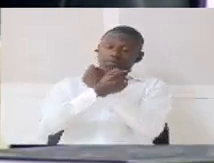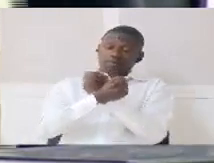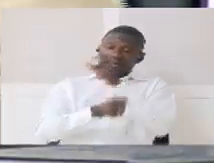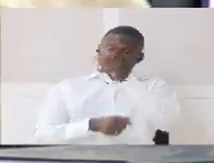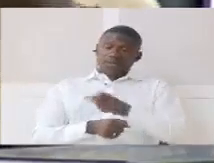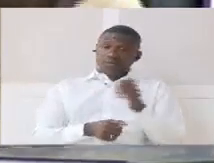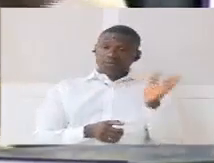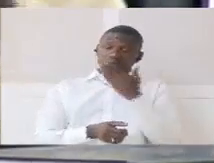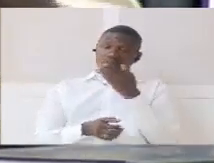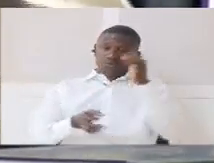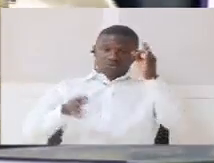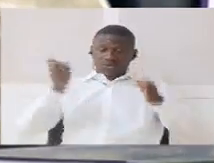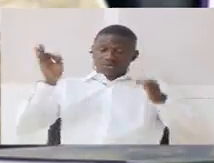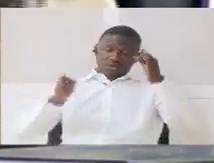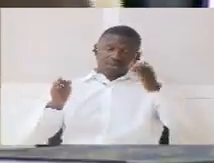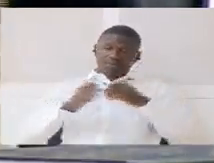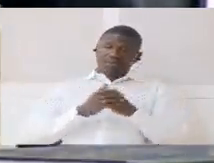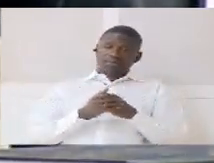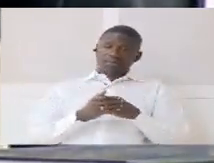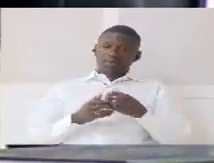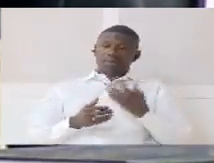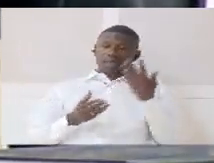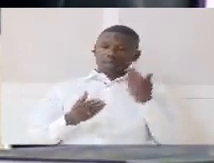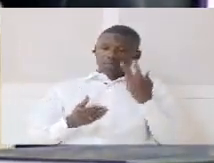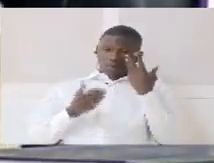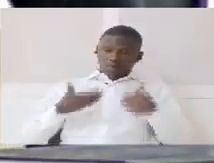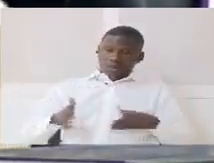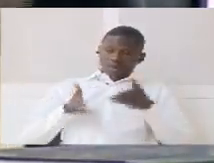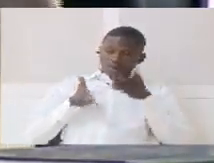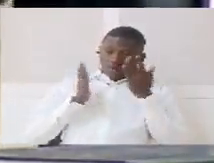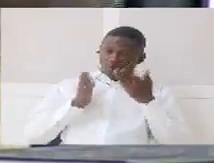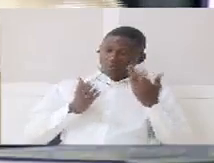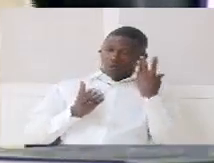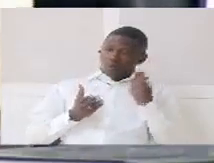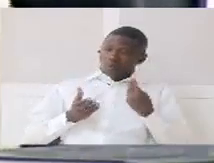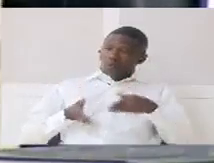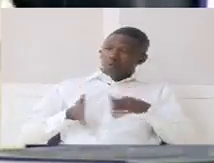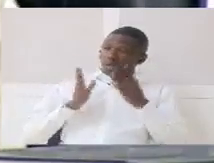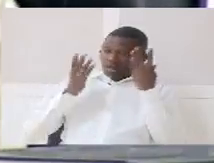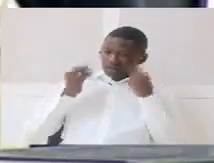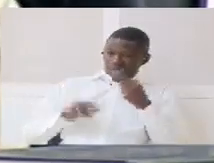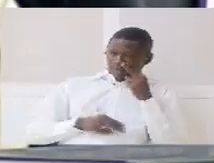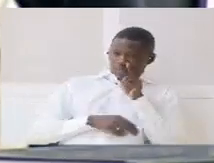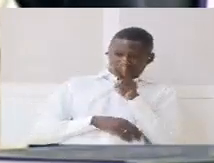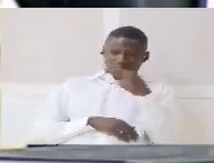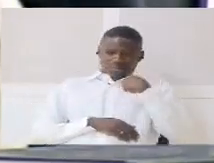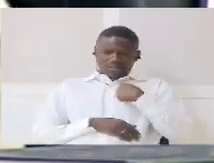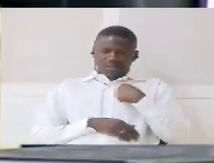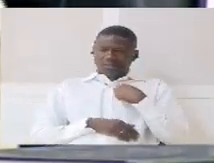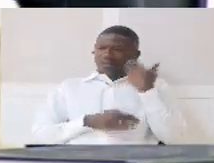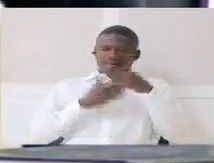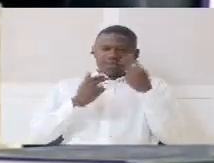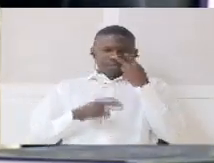Because since he came to the Gambia and prisoners we are going to court, and the manner in which he saw me, throughout. He never saw any